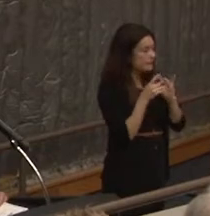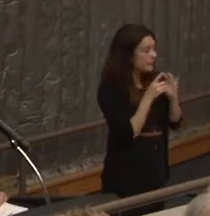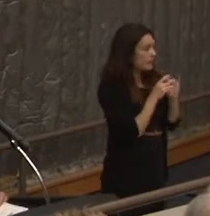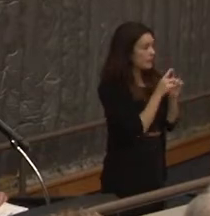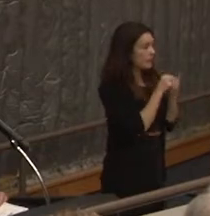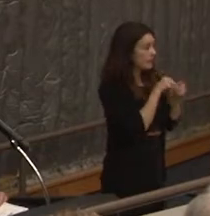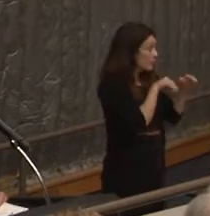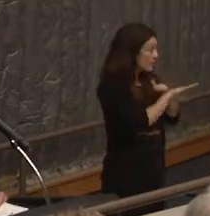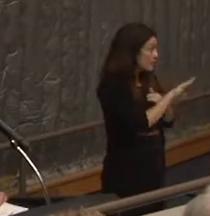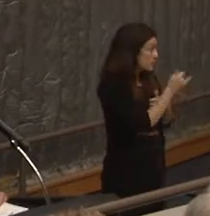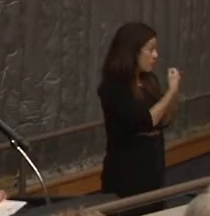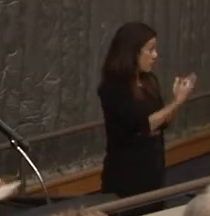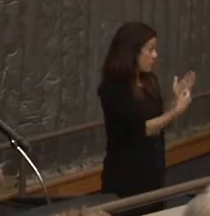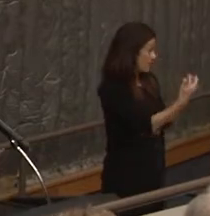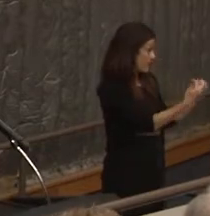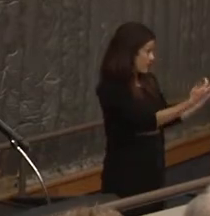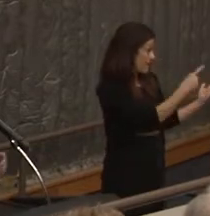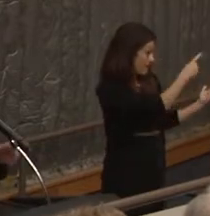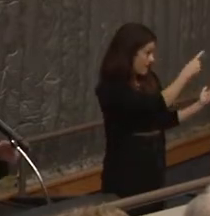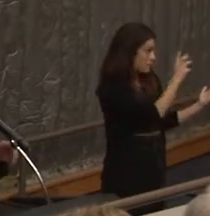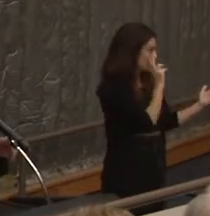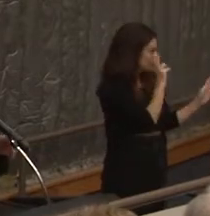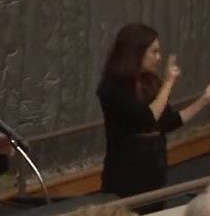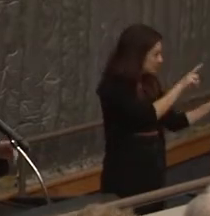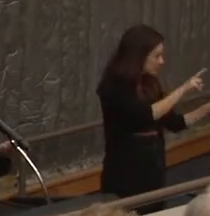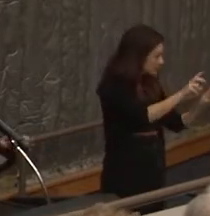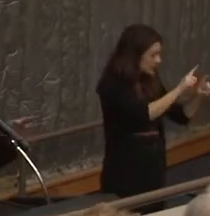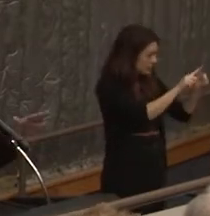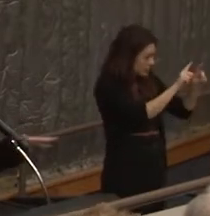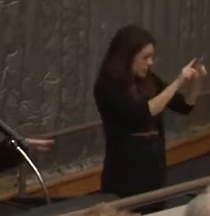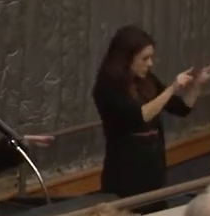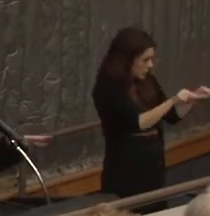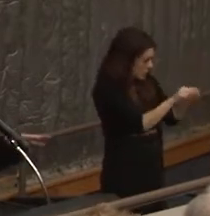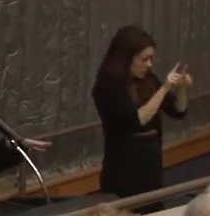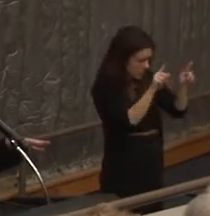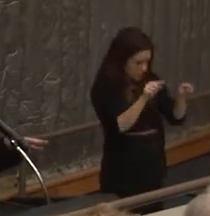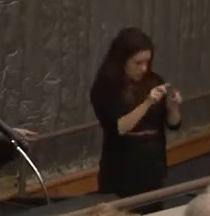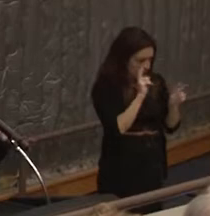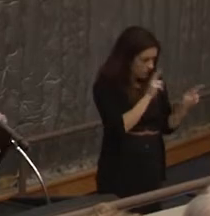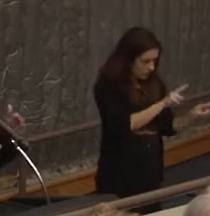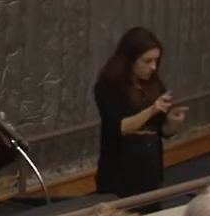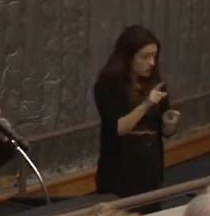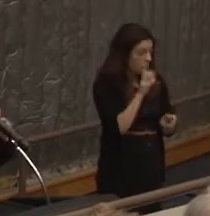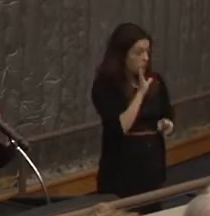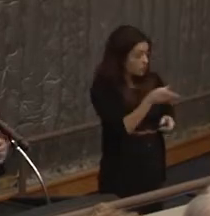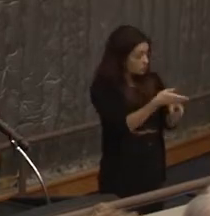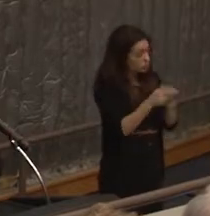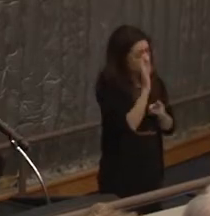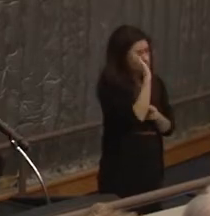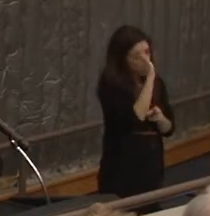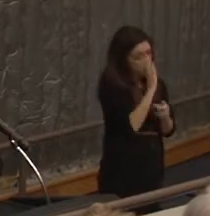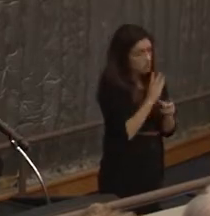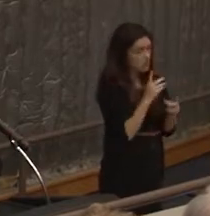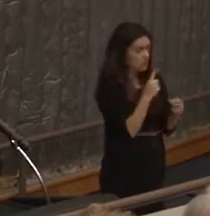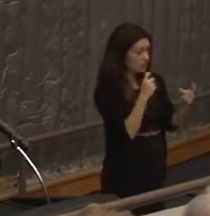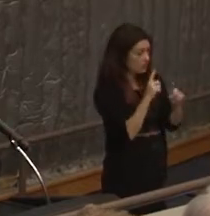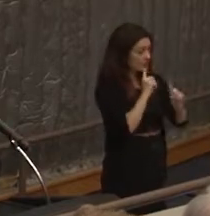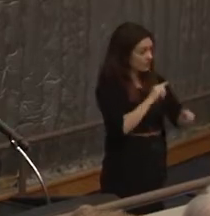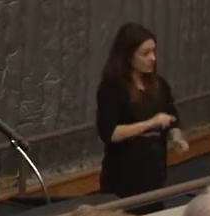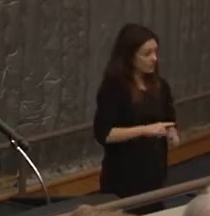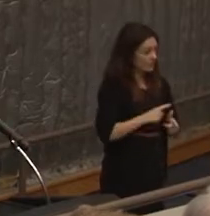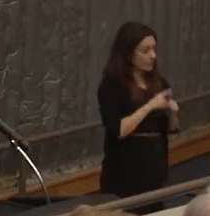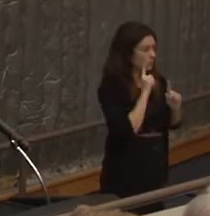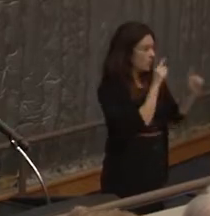when you go to the gallery. So the way we'll proceed now is that we'll have a talk and then a little question and answer. We'll go then to the